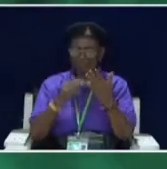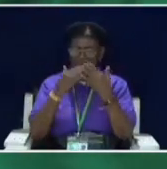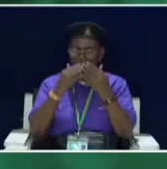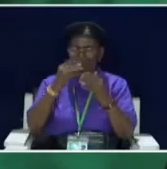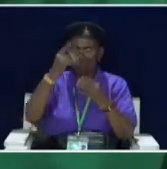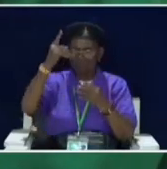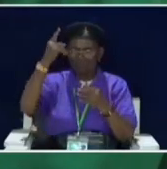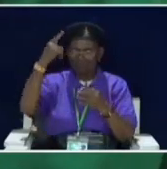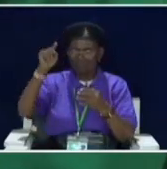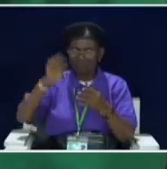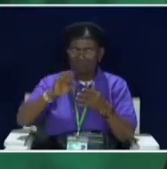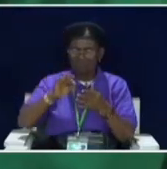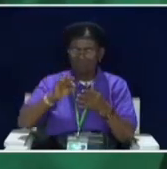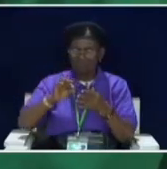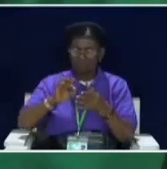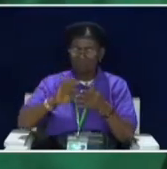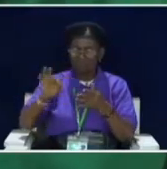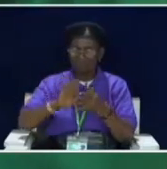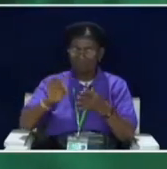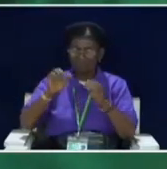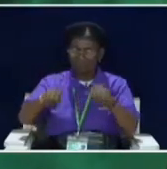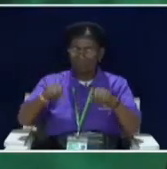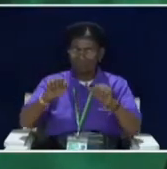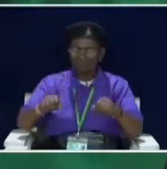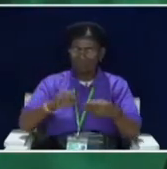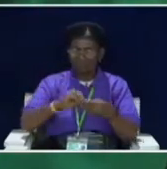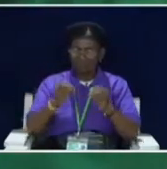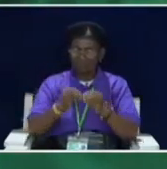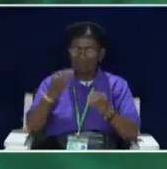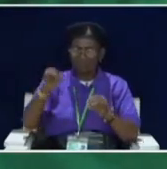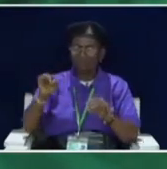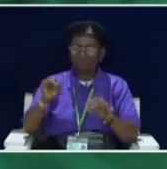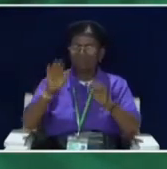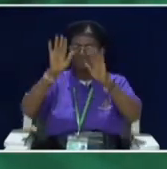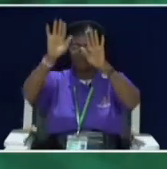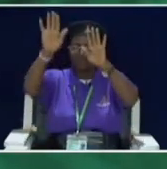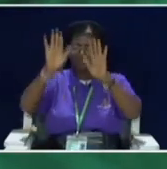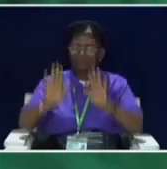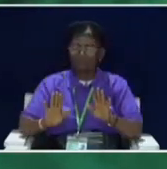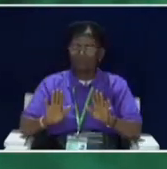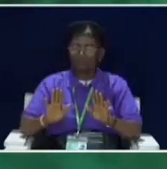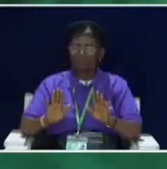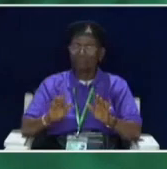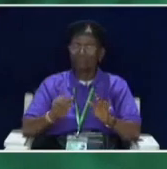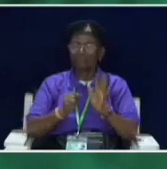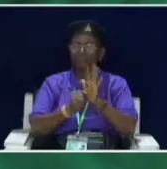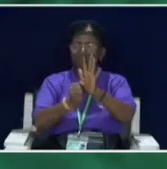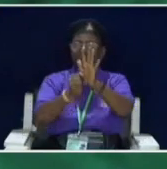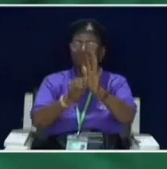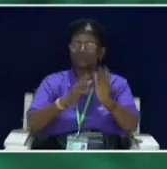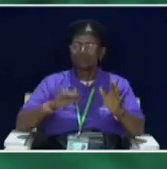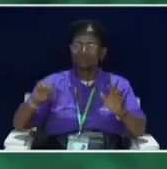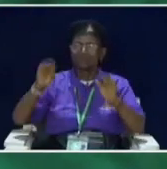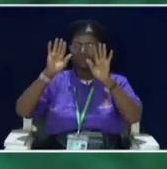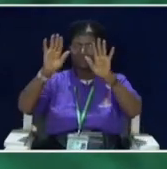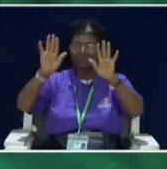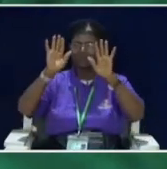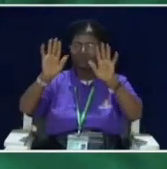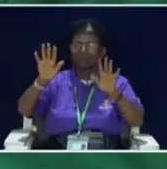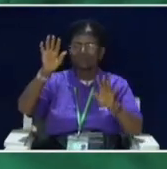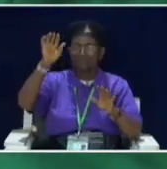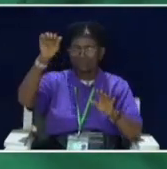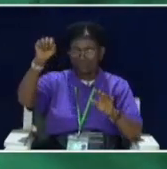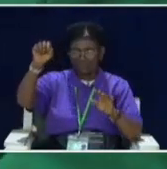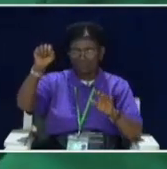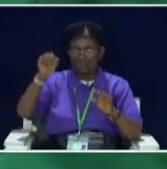for uncountable number of miracles, signs and wonders. I do pray for awon opolopo ise ami ise iyanu ti o se ka